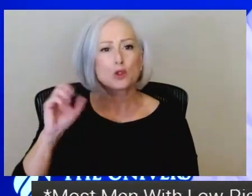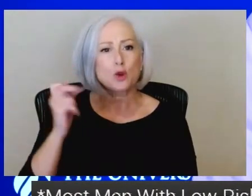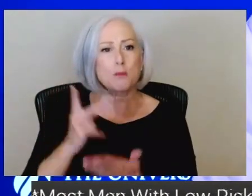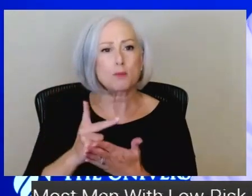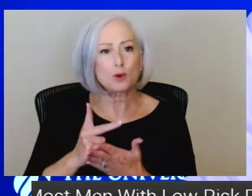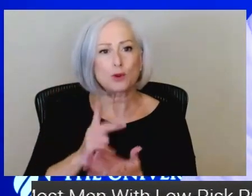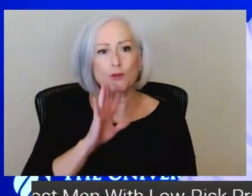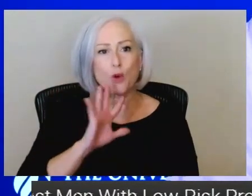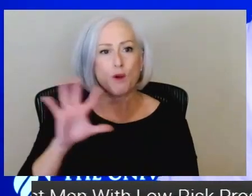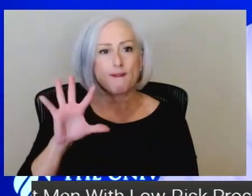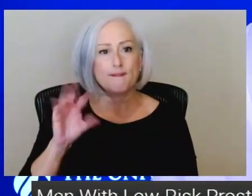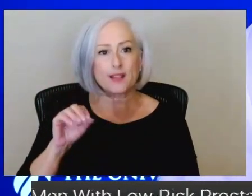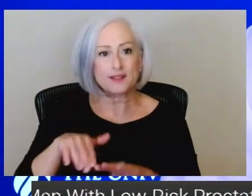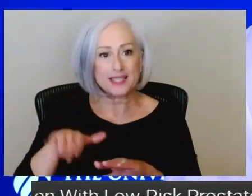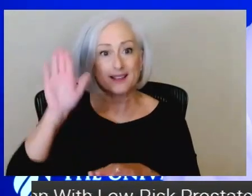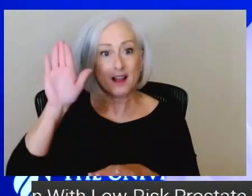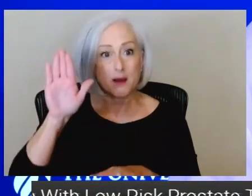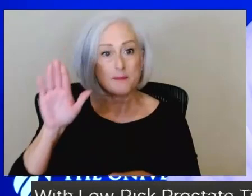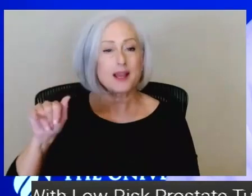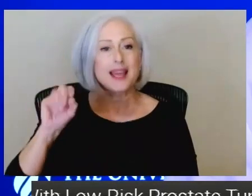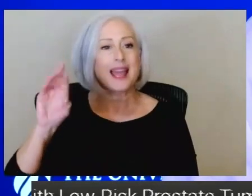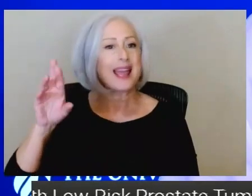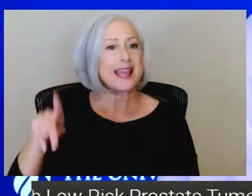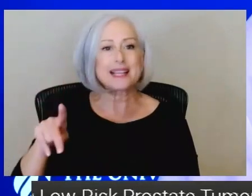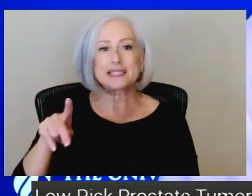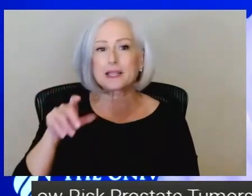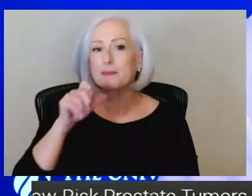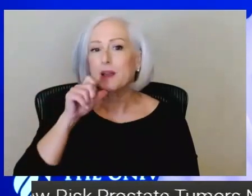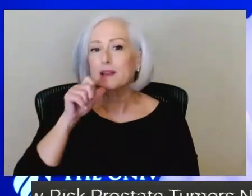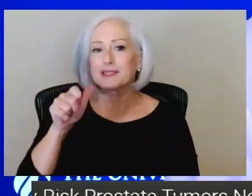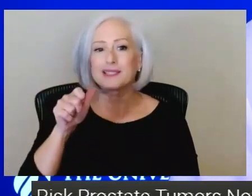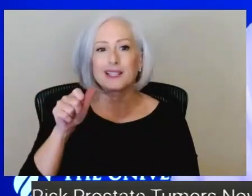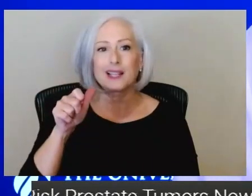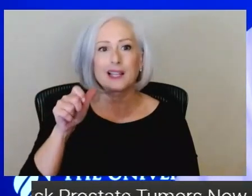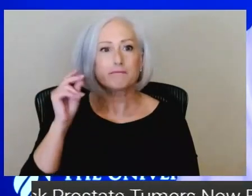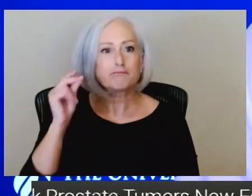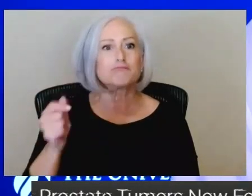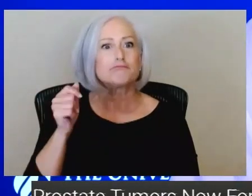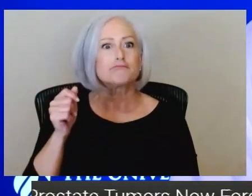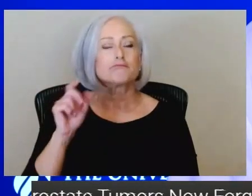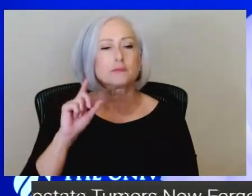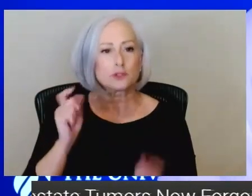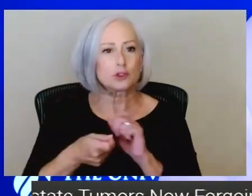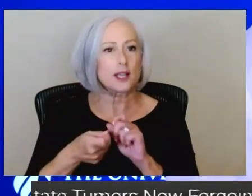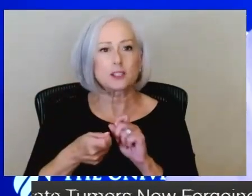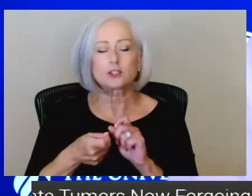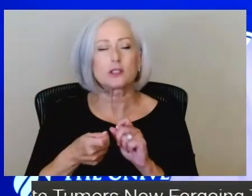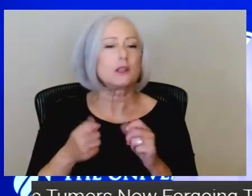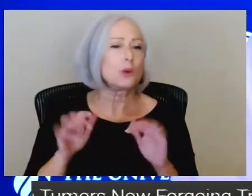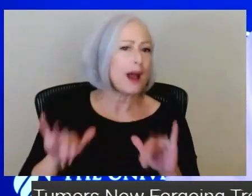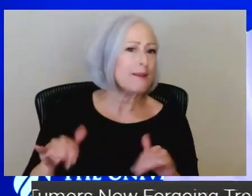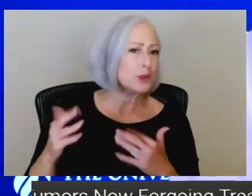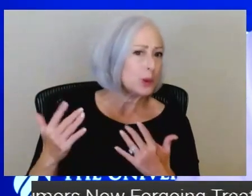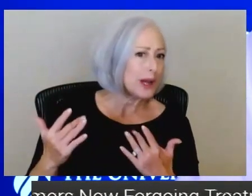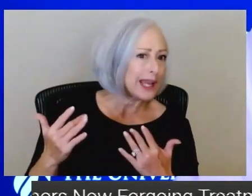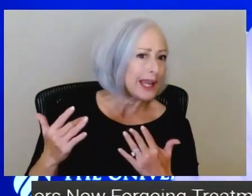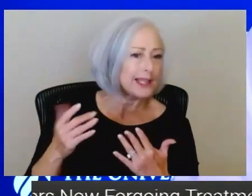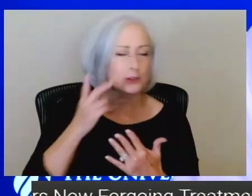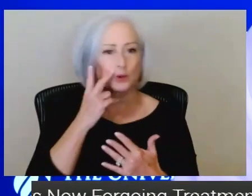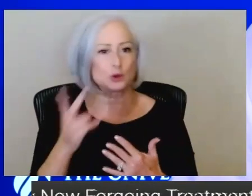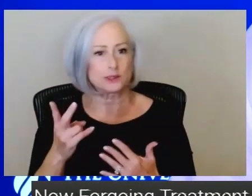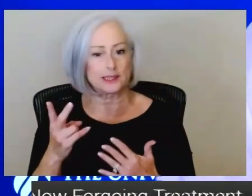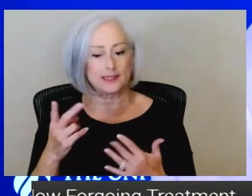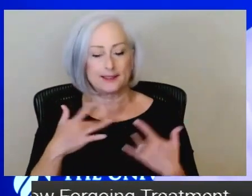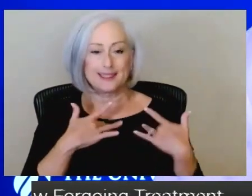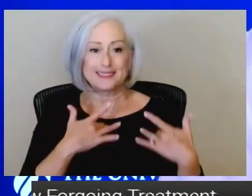meet. Those recommendations just went in. So I think we have to wait and see ultimately what goes on. We know historically the